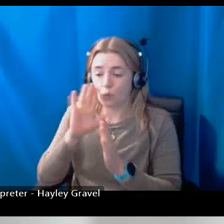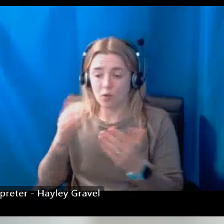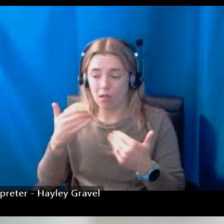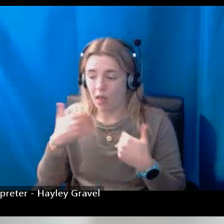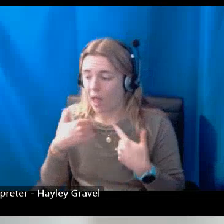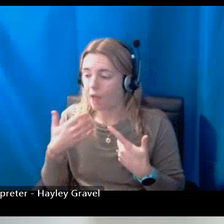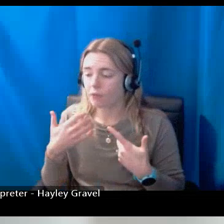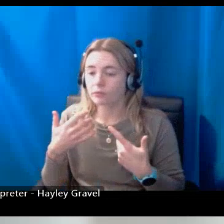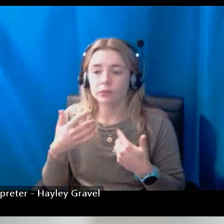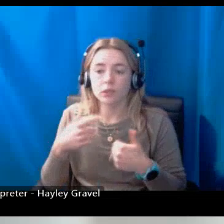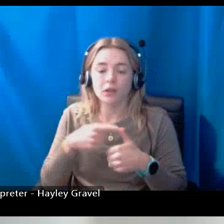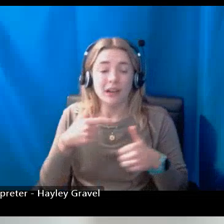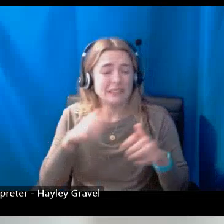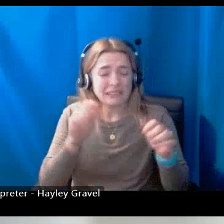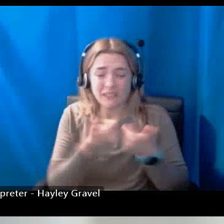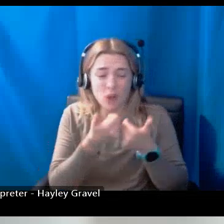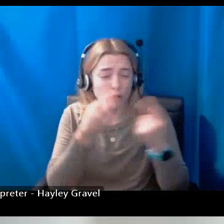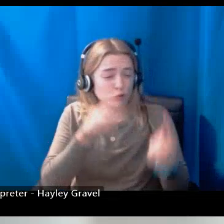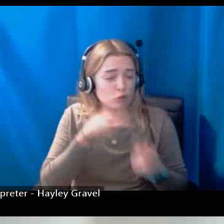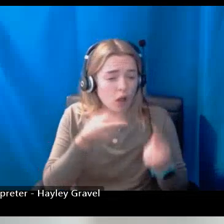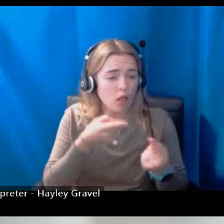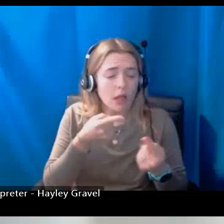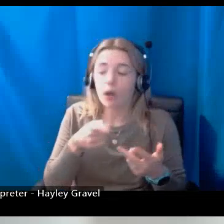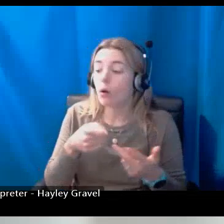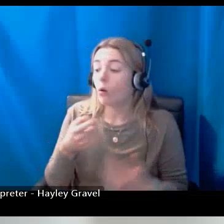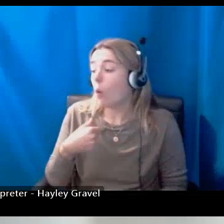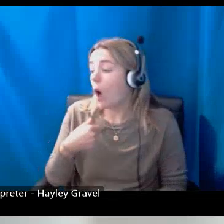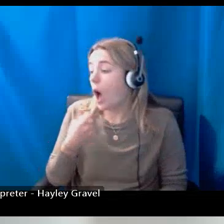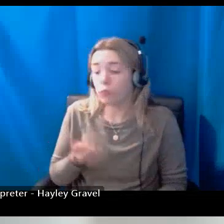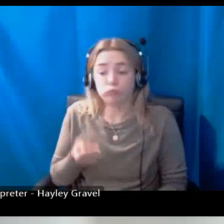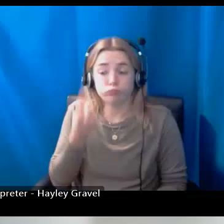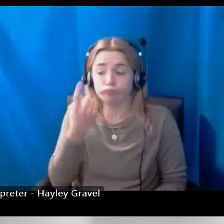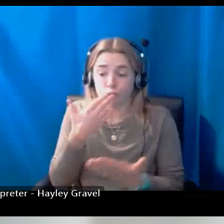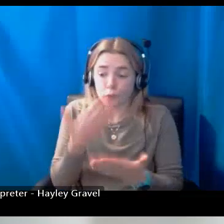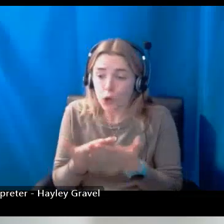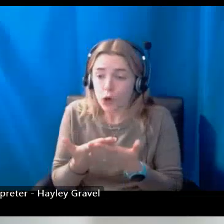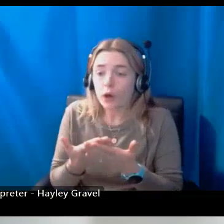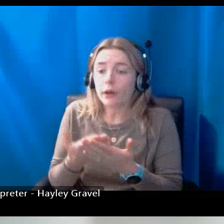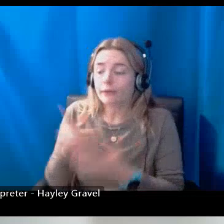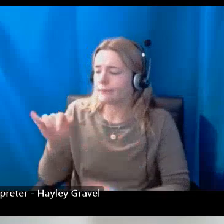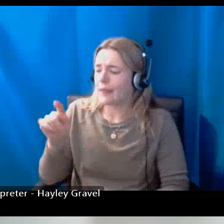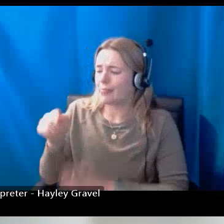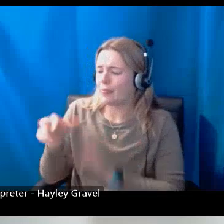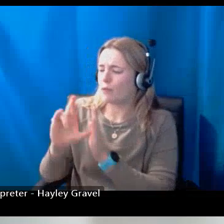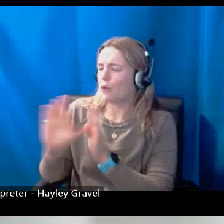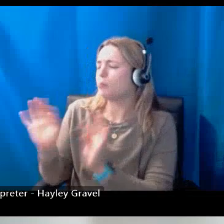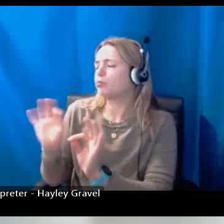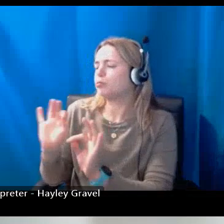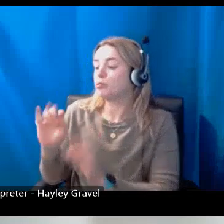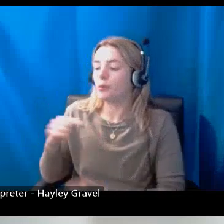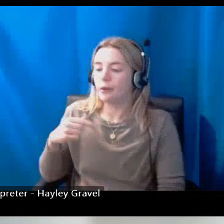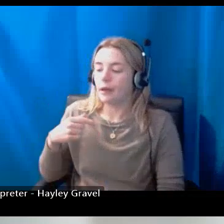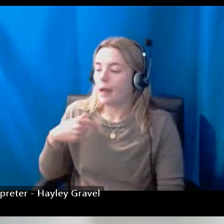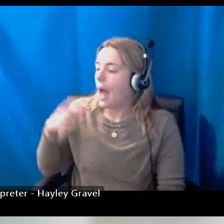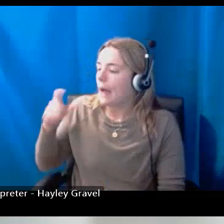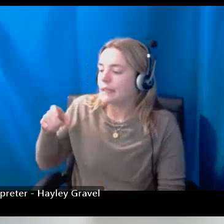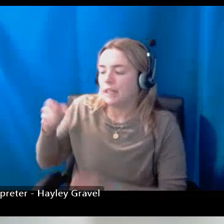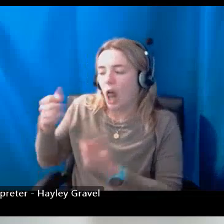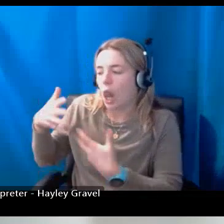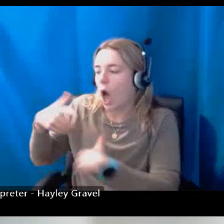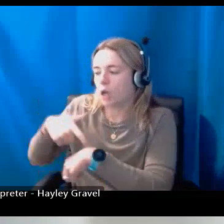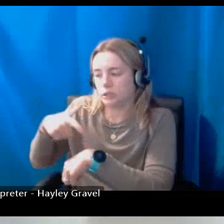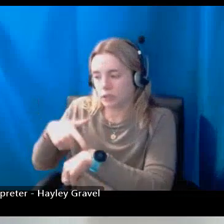how I'm going to do it. Hey, I've got a good handle on this. I kind of know where this is going. I'm going to need a lot of time to do